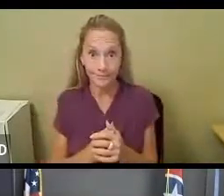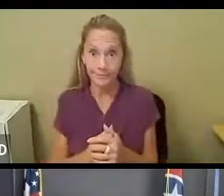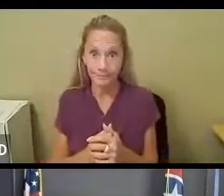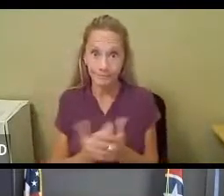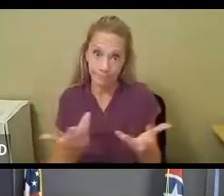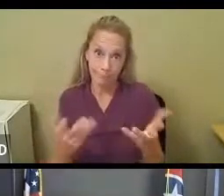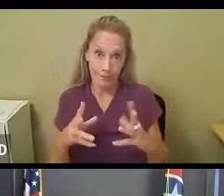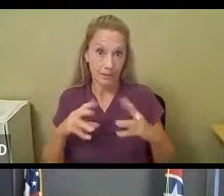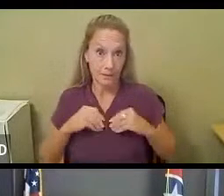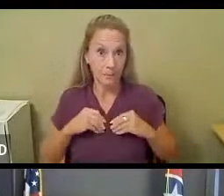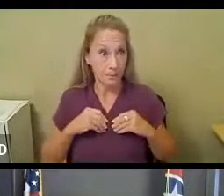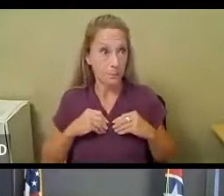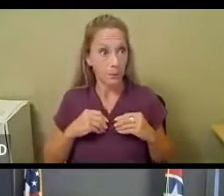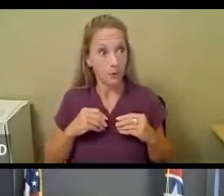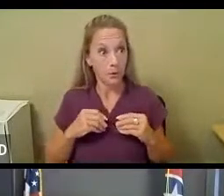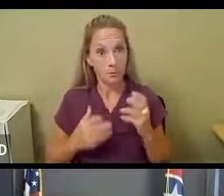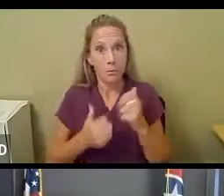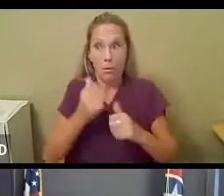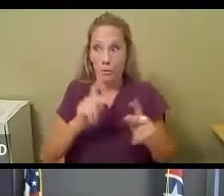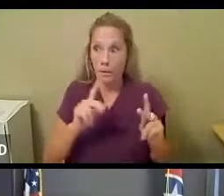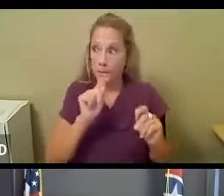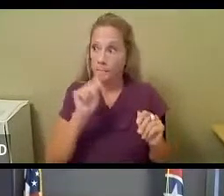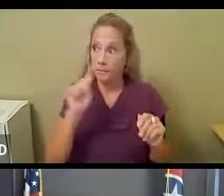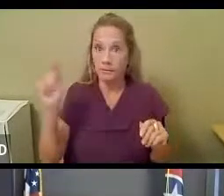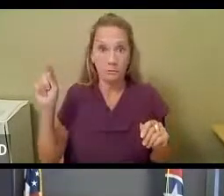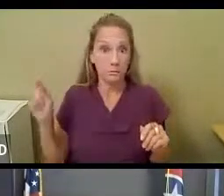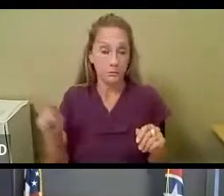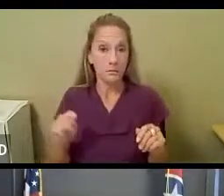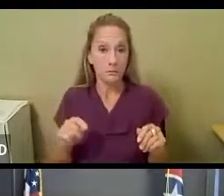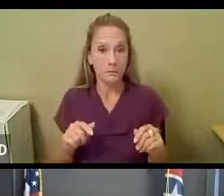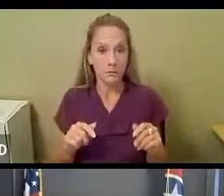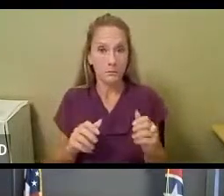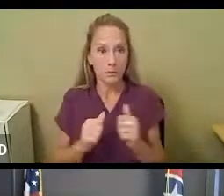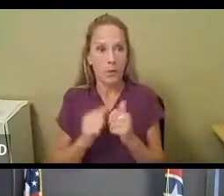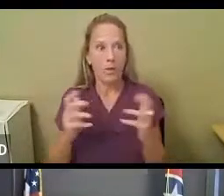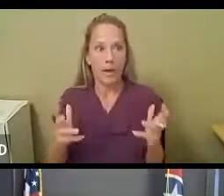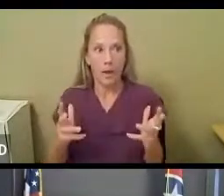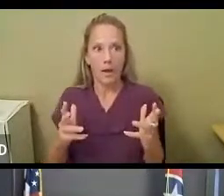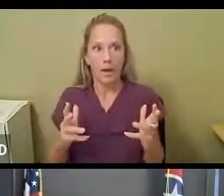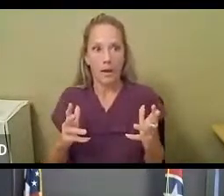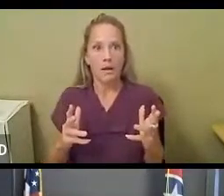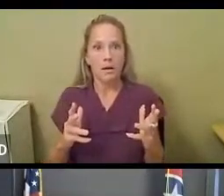is acceptable to most people without having to raise the alarm bell about